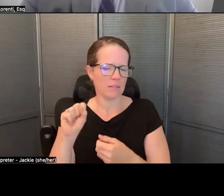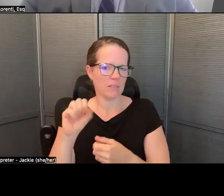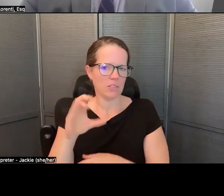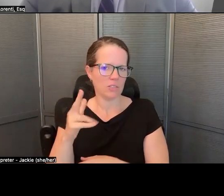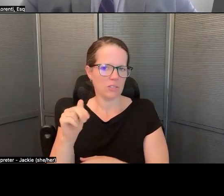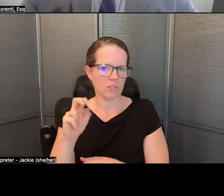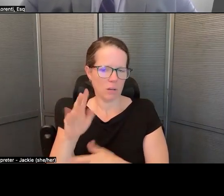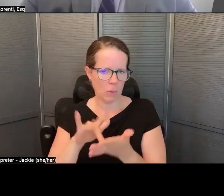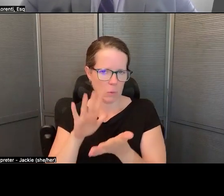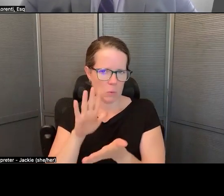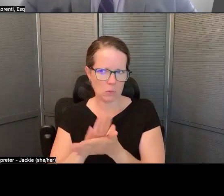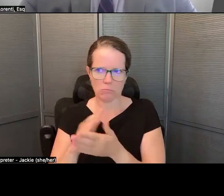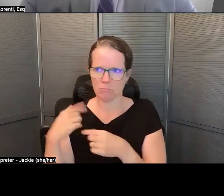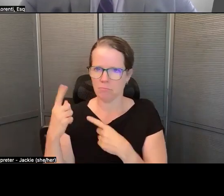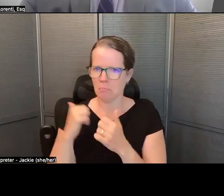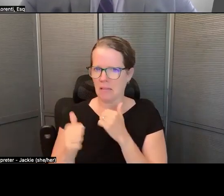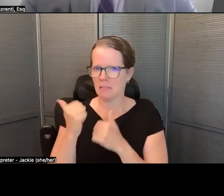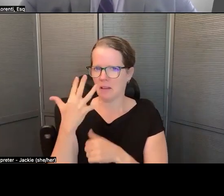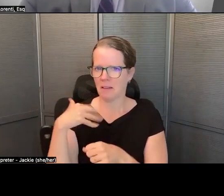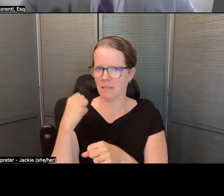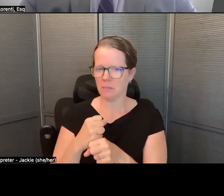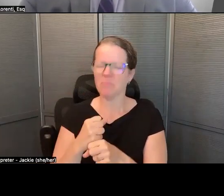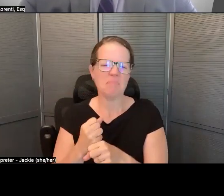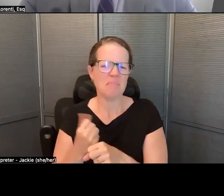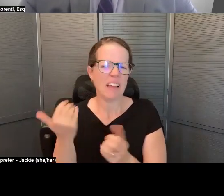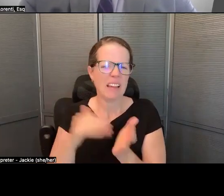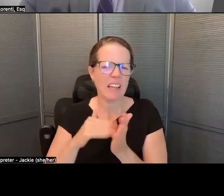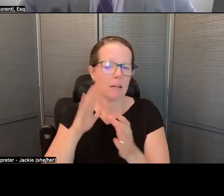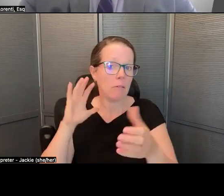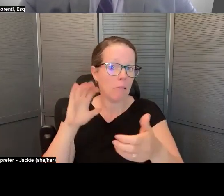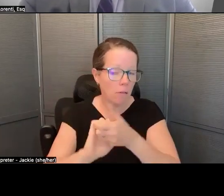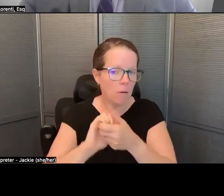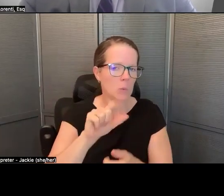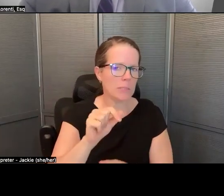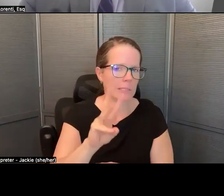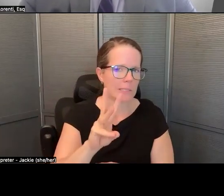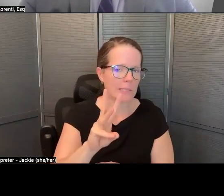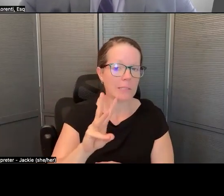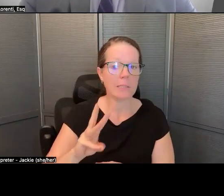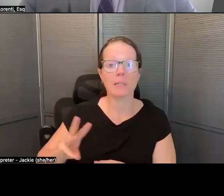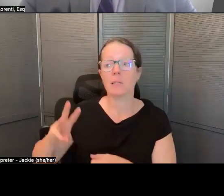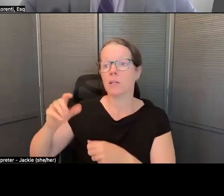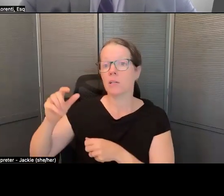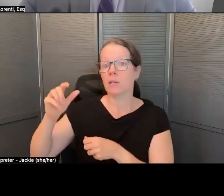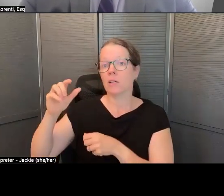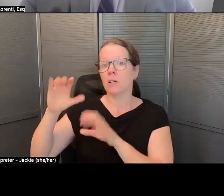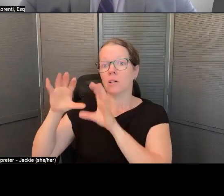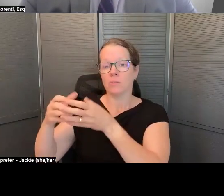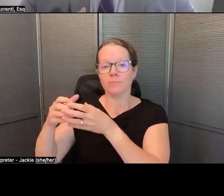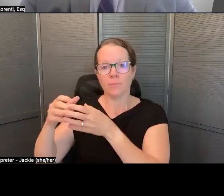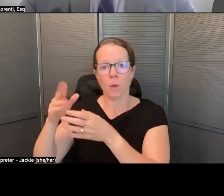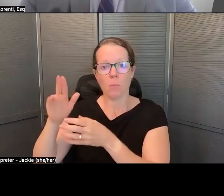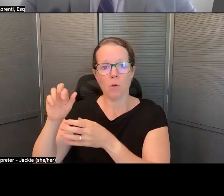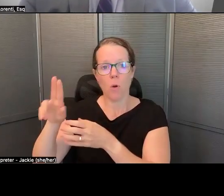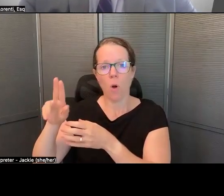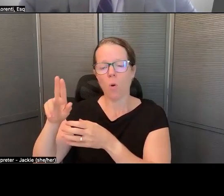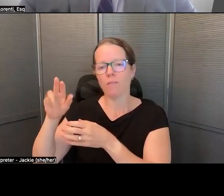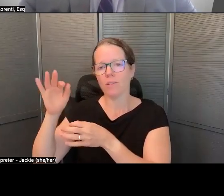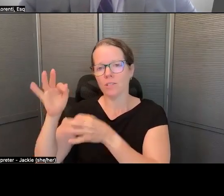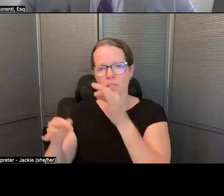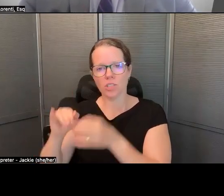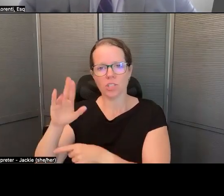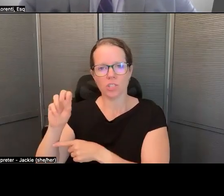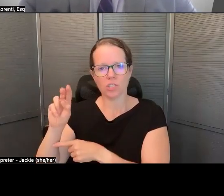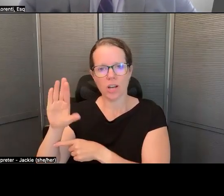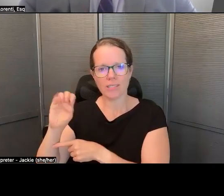years, beginning in 2016 with a grant from the Bureau of Justice Assistance, but later through a contract directly with our